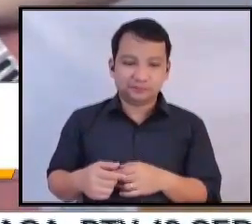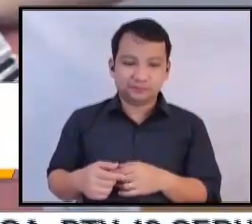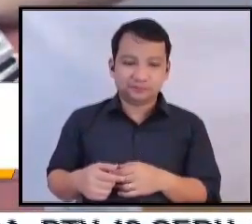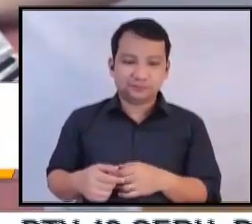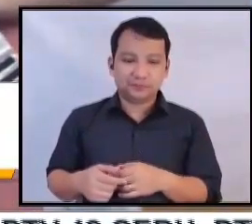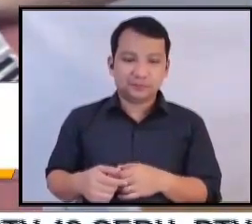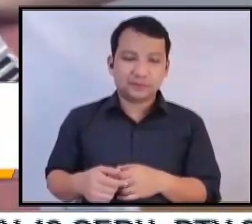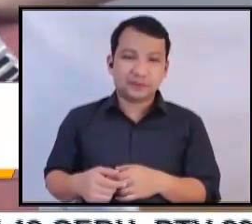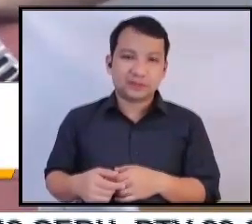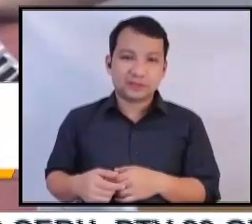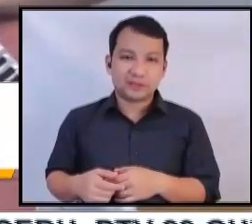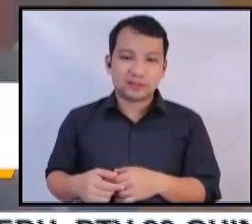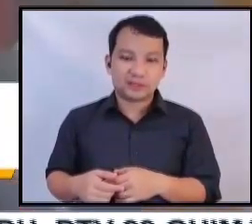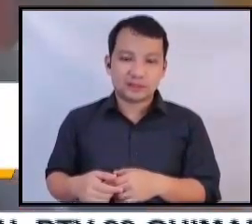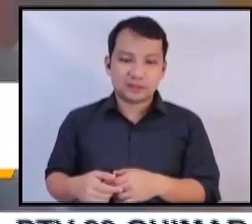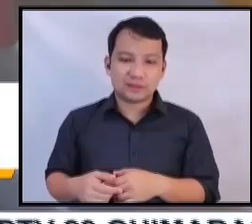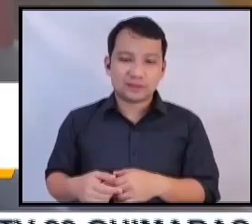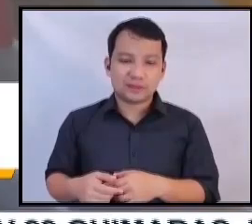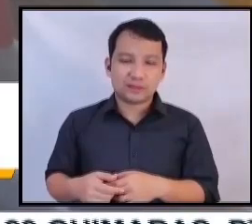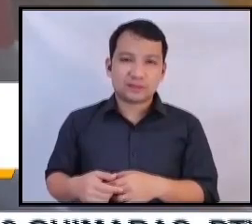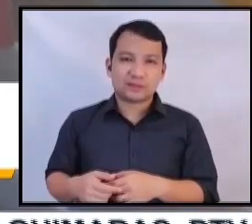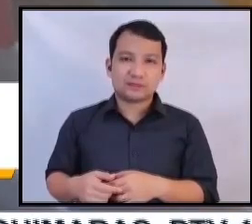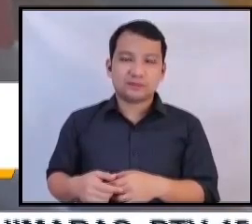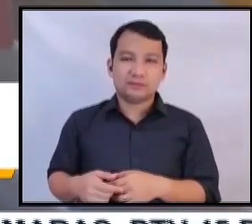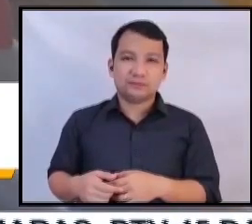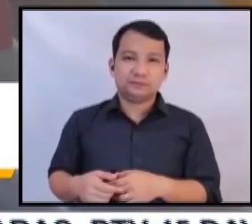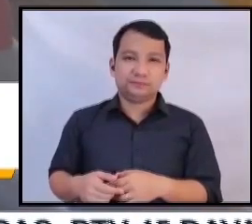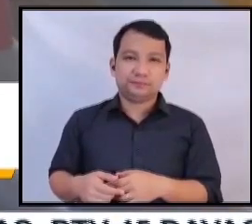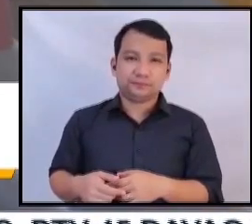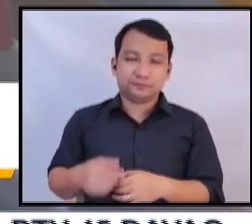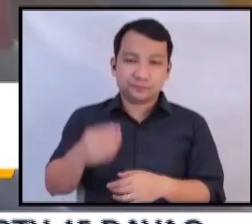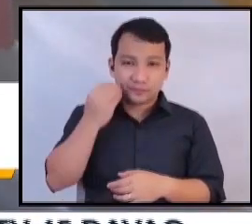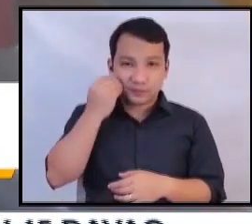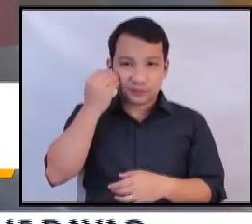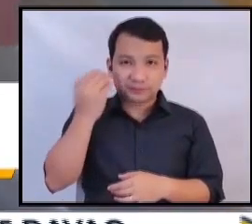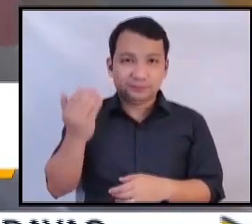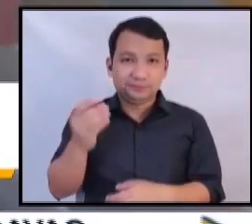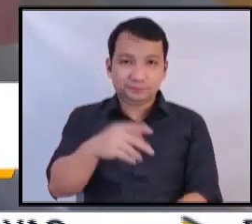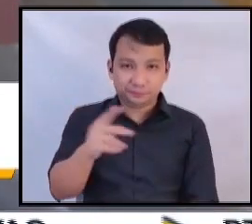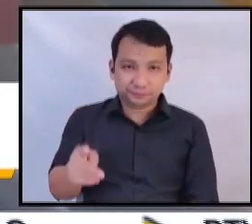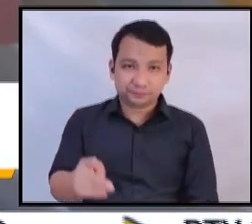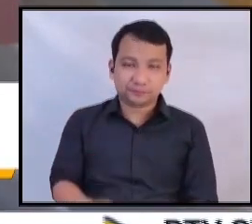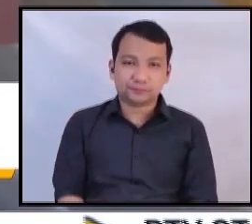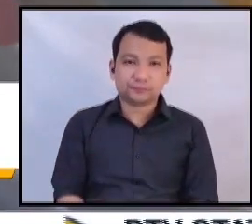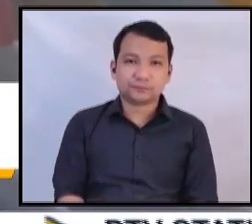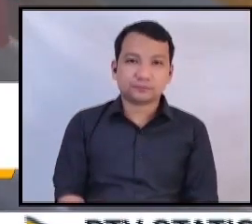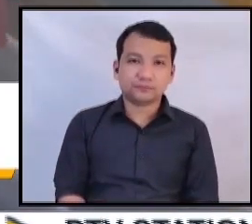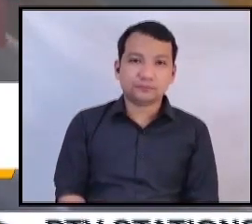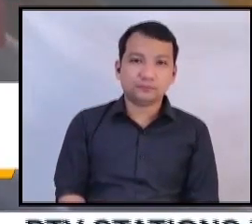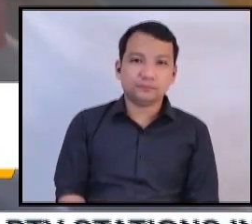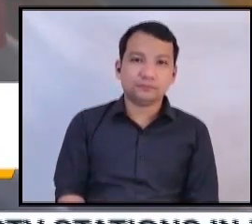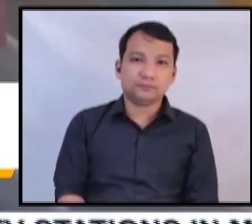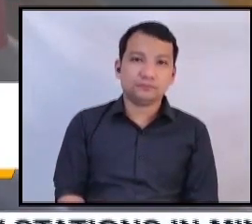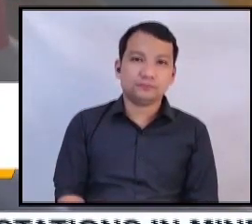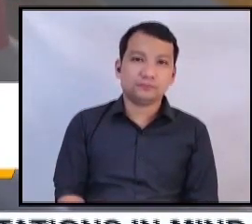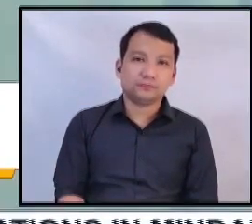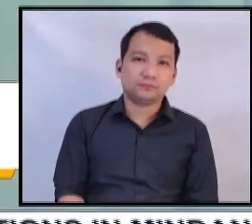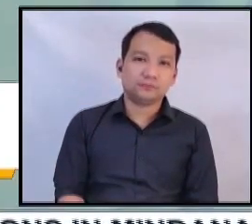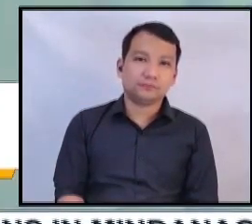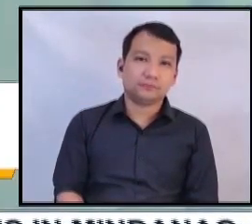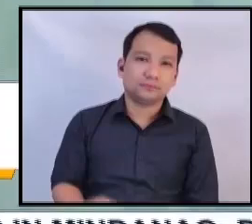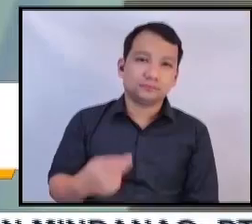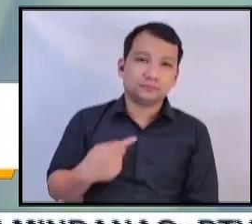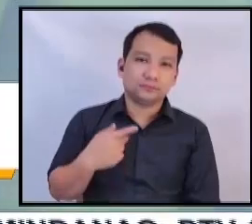How about Jasmine? Babalik ka, meron bang homecoming sa ano, Pampanga? I'm not sure if they're preparing one for me, but I had an